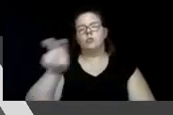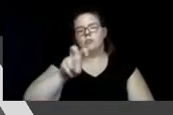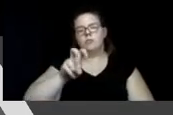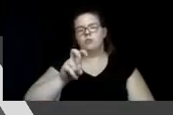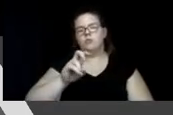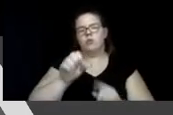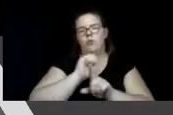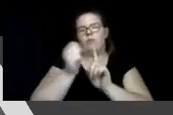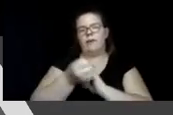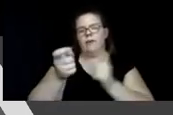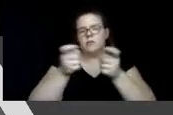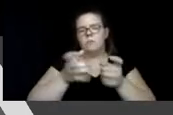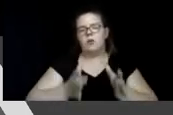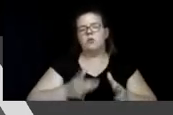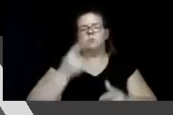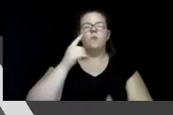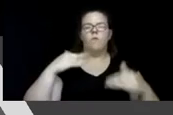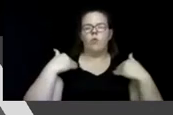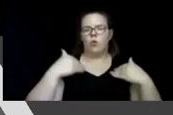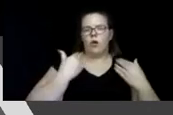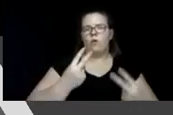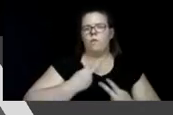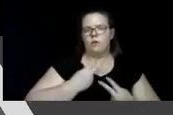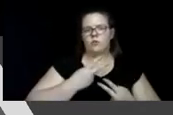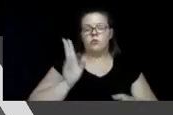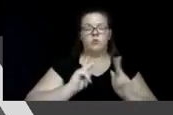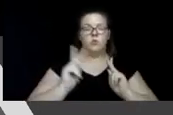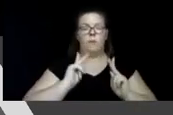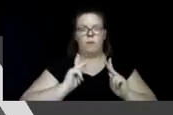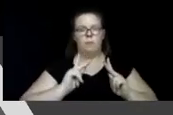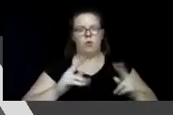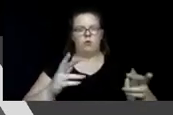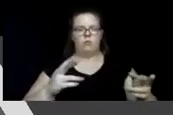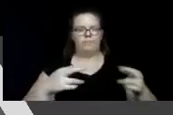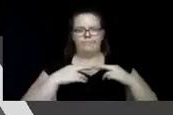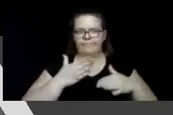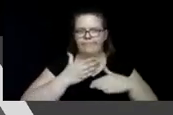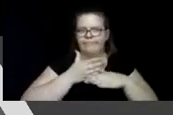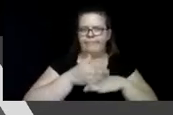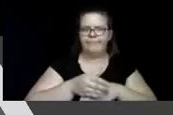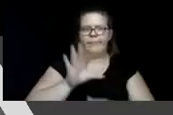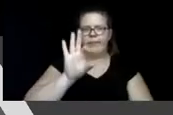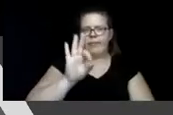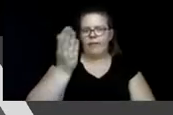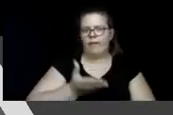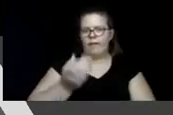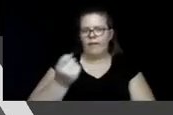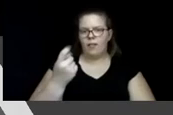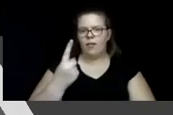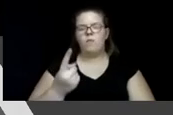out now that are post 9/11, post Desert Storm